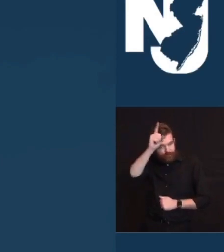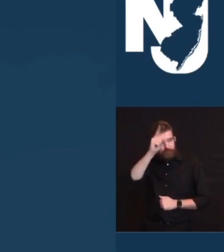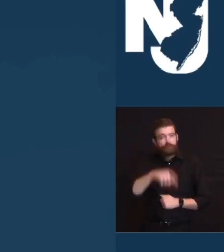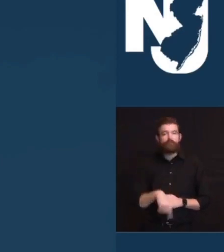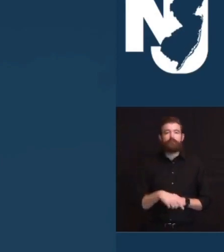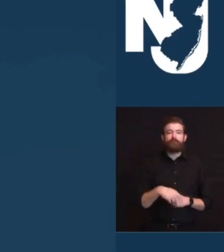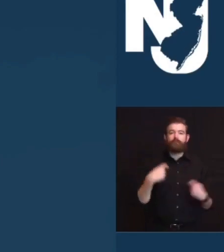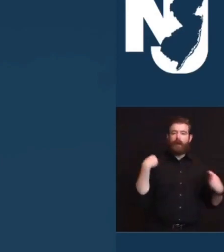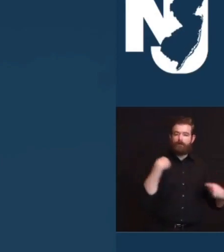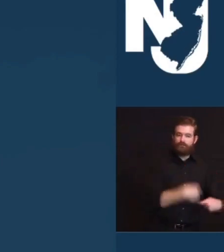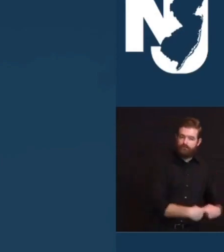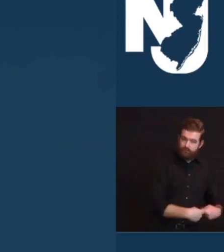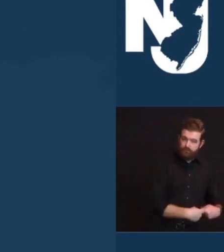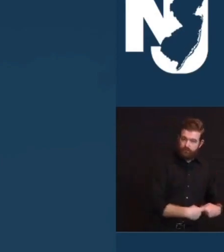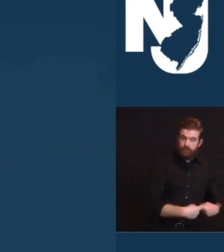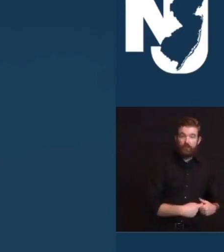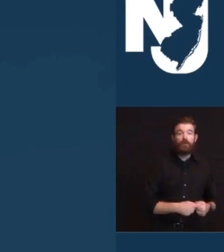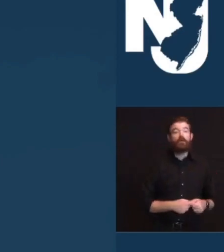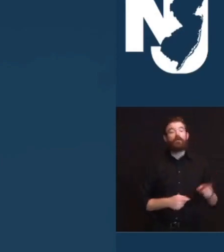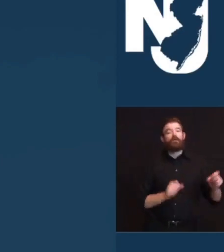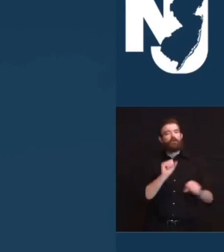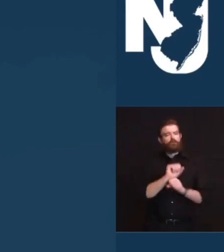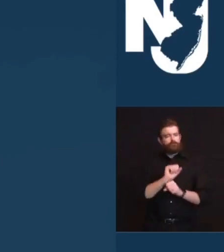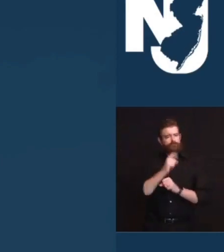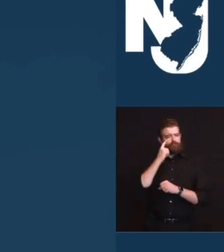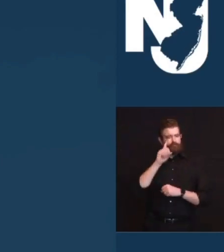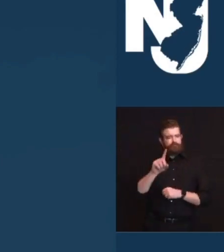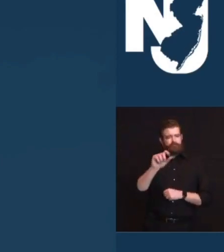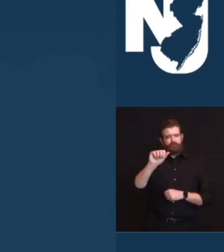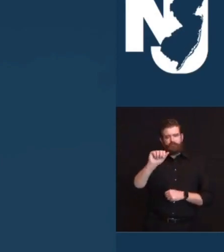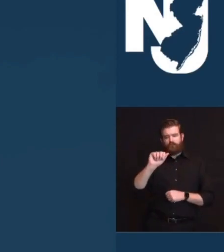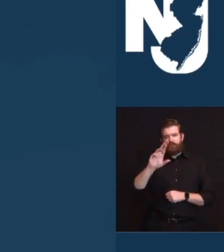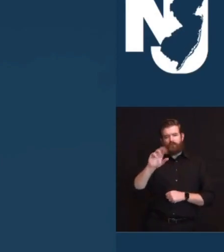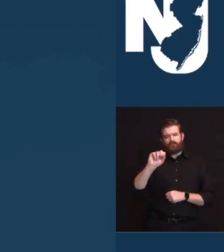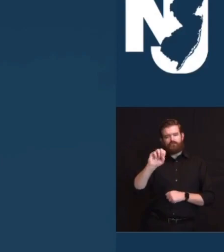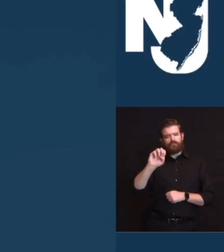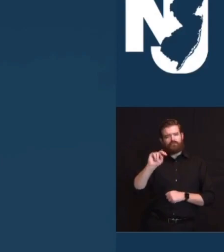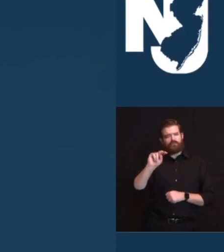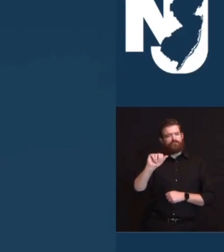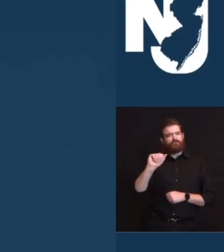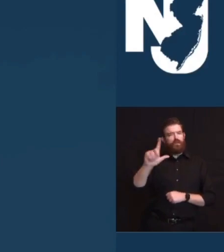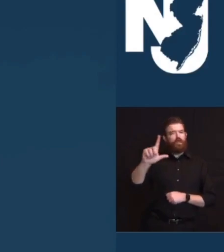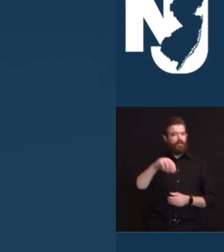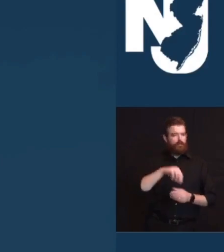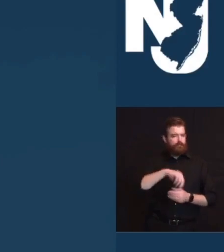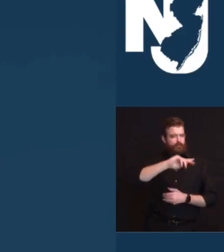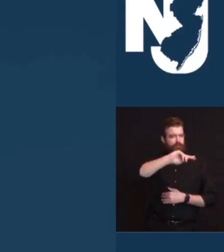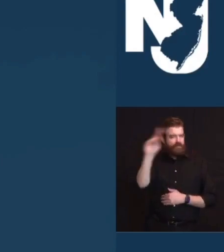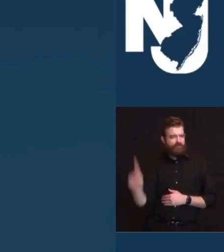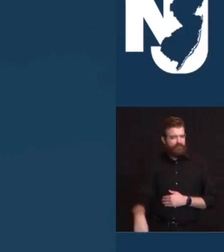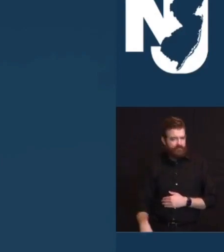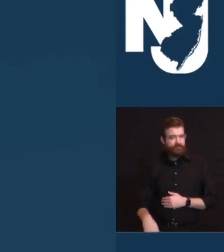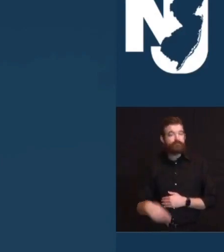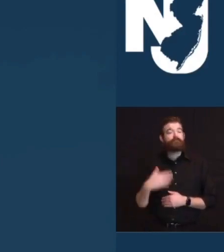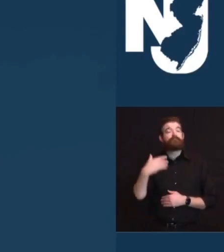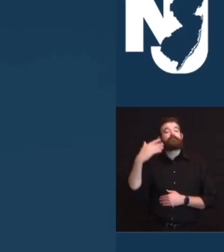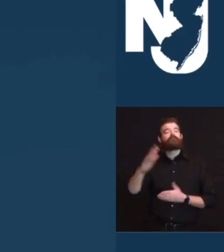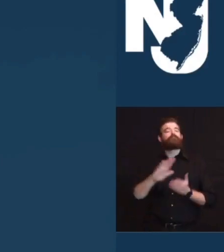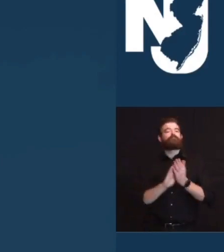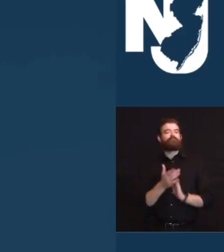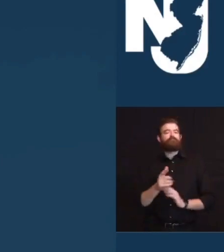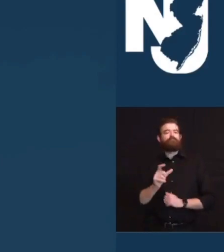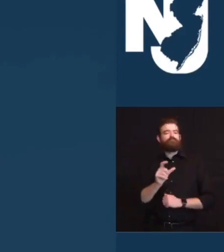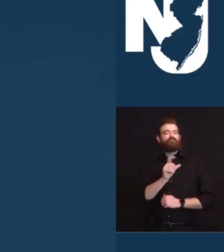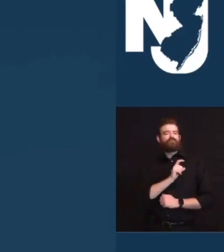Arsenal in Philadelphia. He also worked for the IRS and later was a security guard. John never married nor had